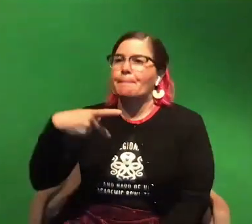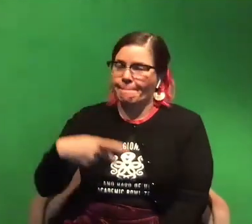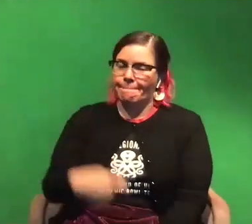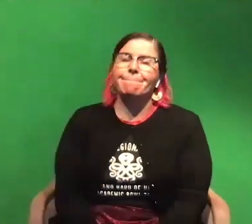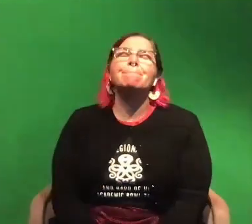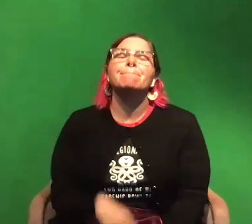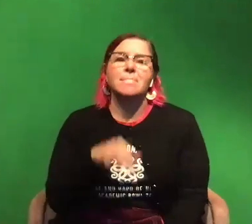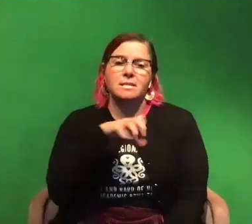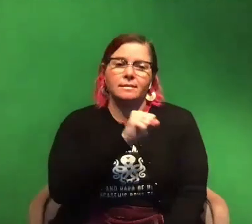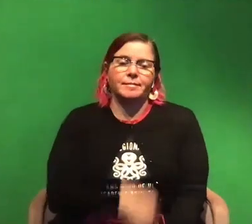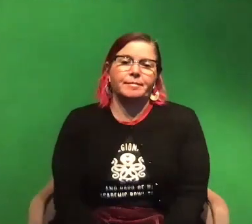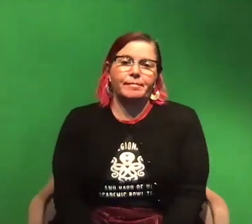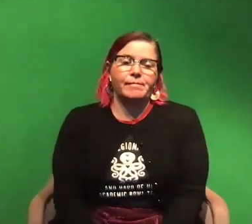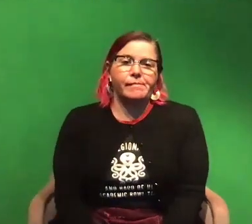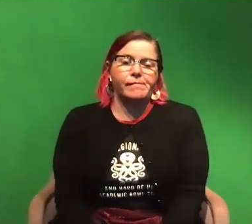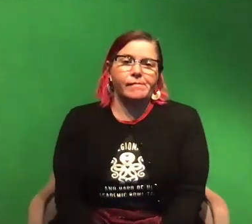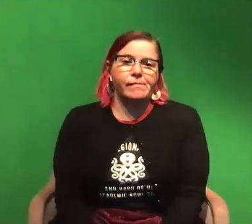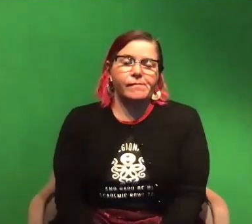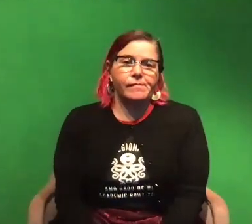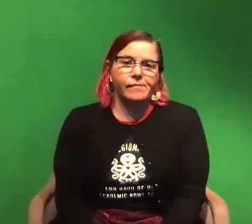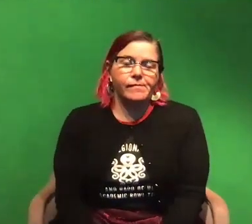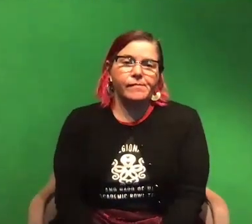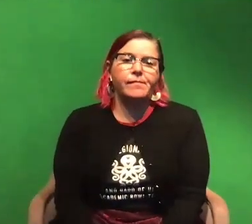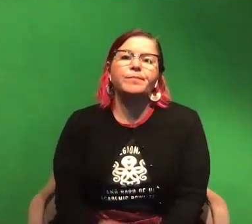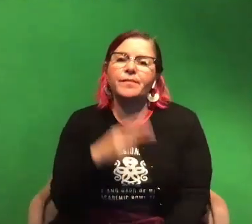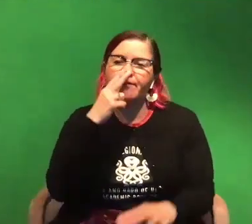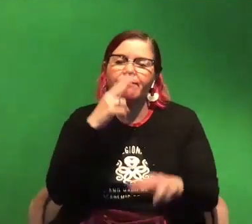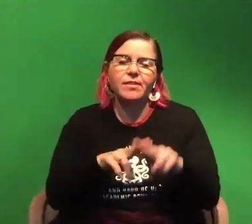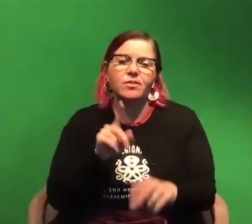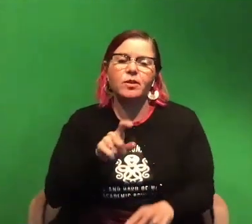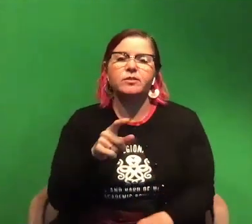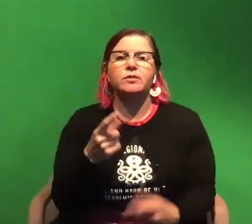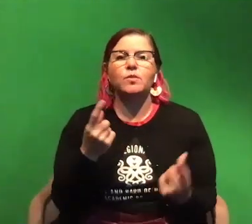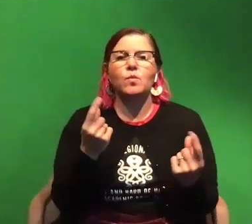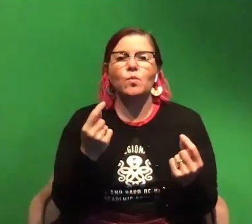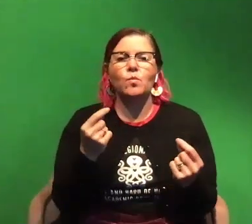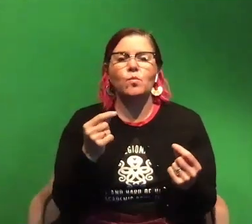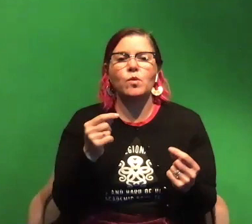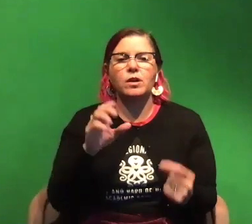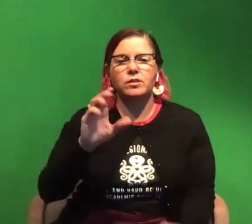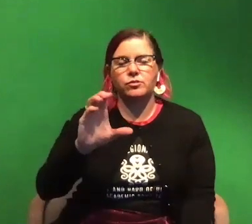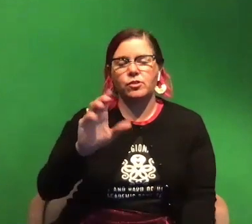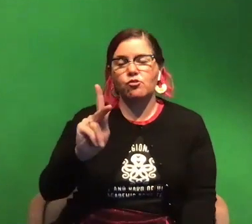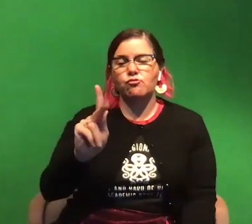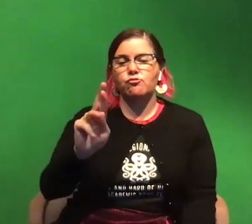yes. Let's see. Here's a fun question. What is the Kraken and is it